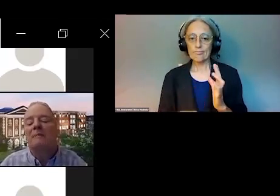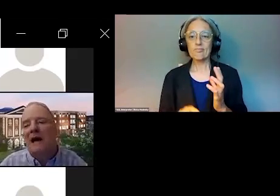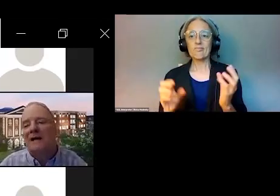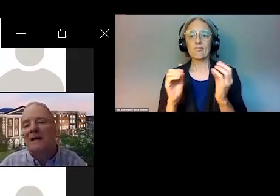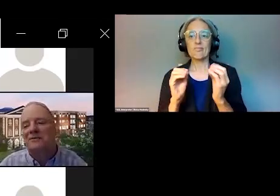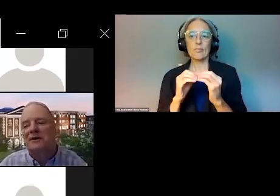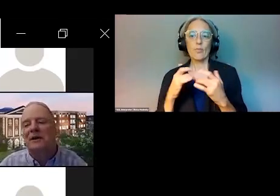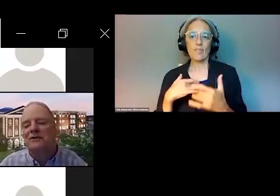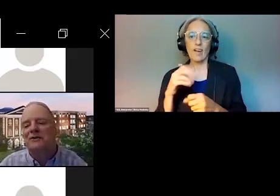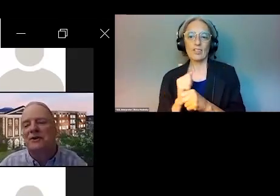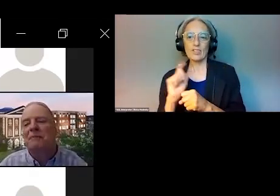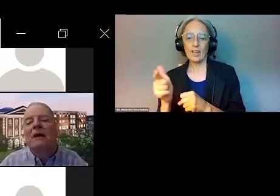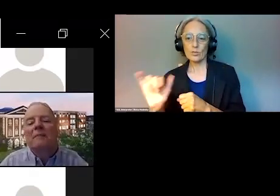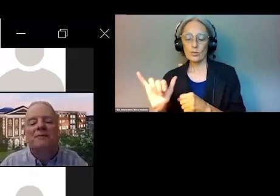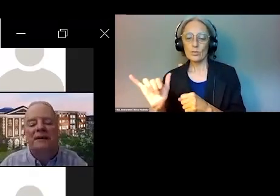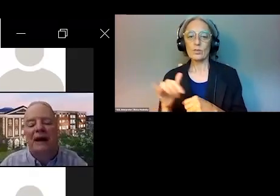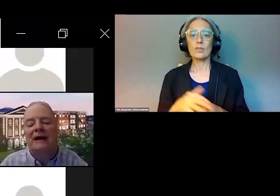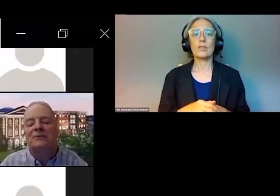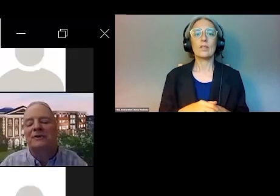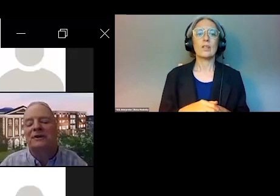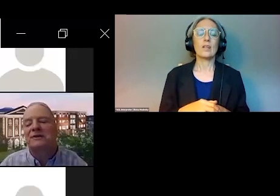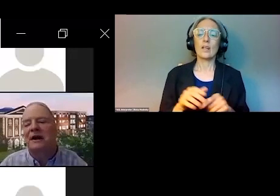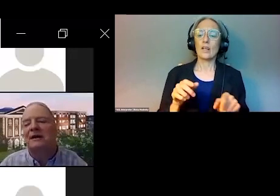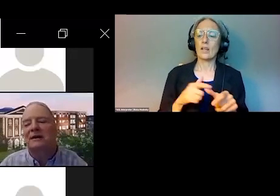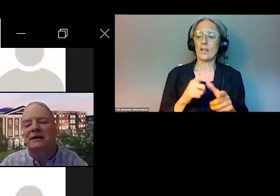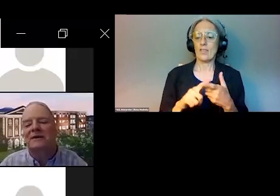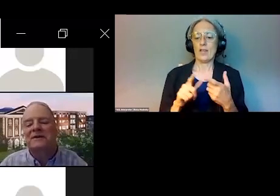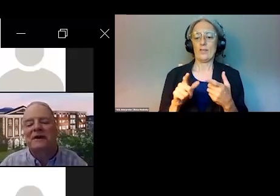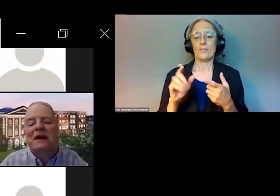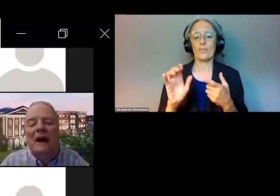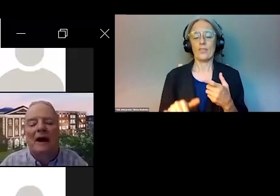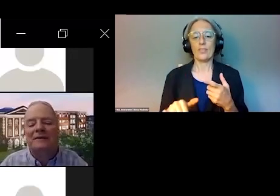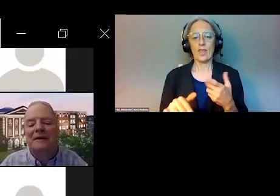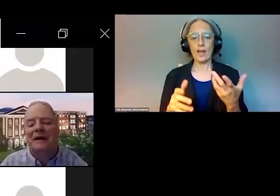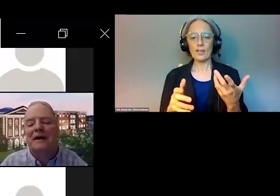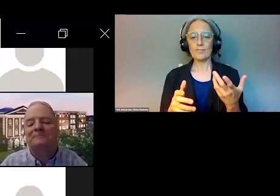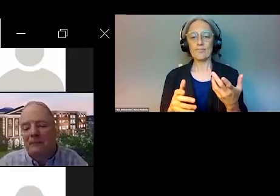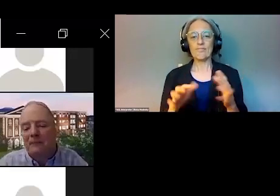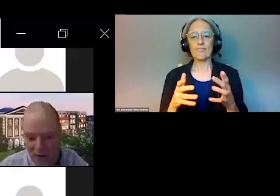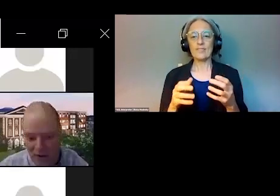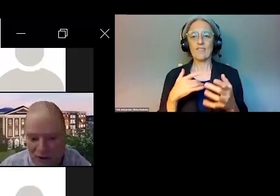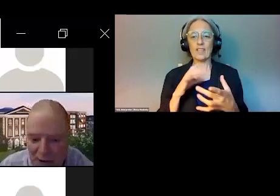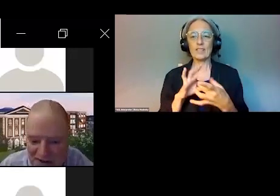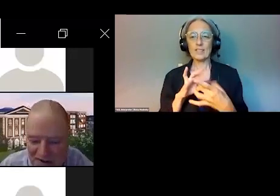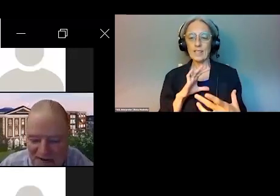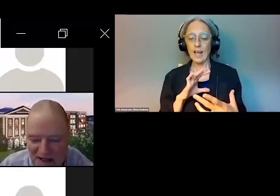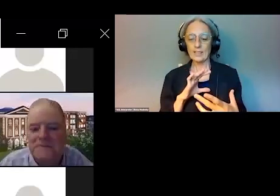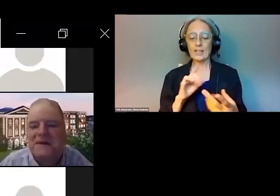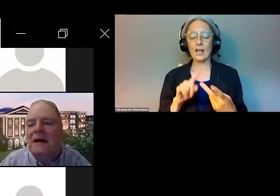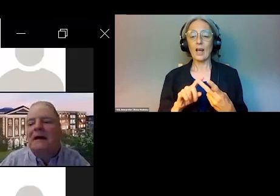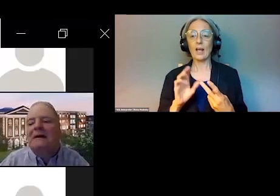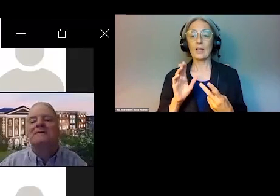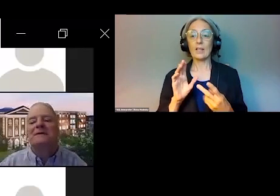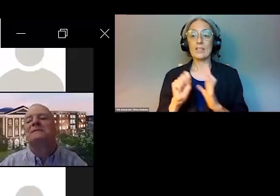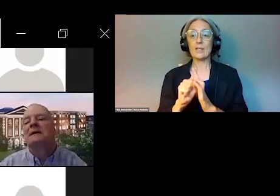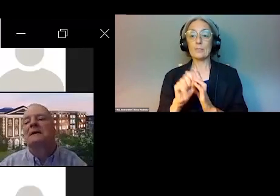more of a modest relationship between the actual disconnectedness and future depressive